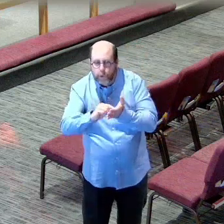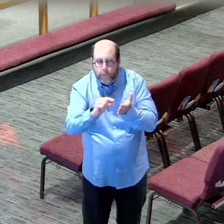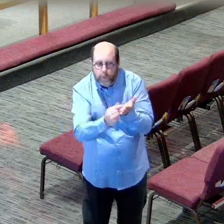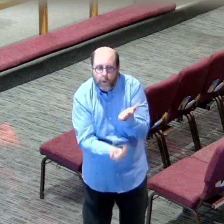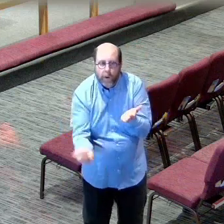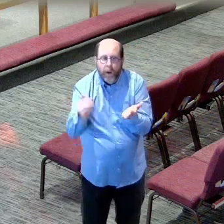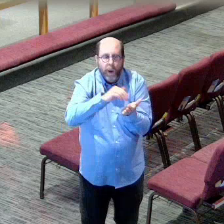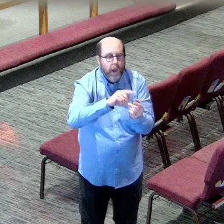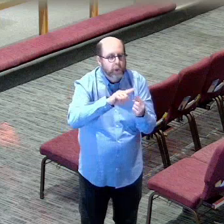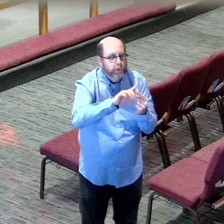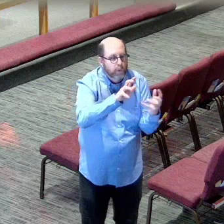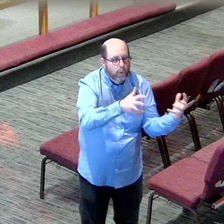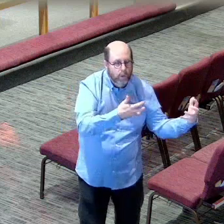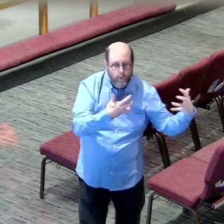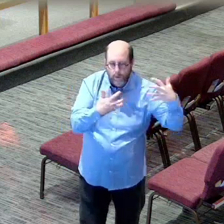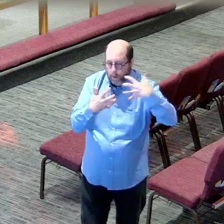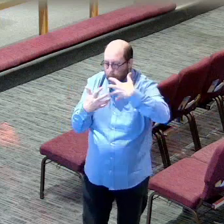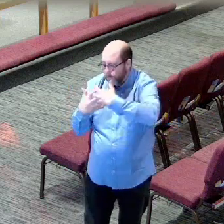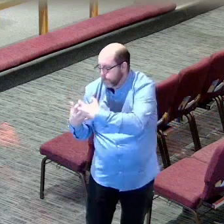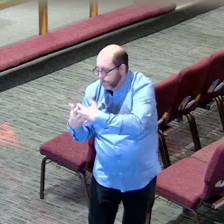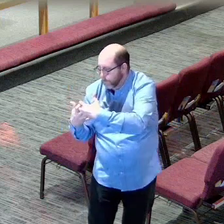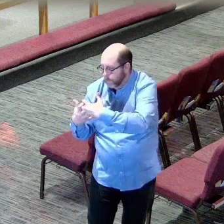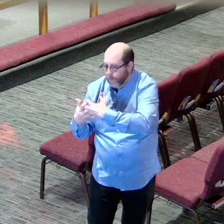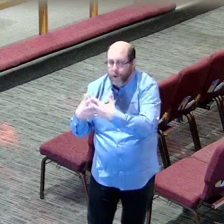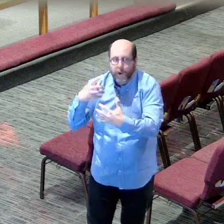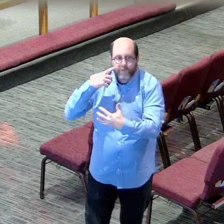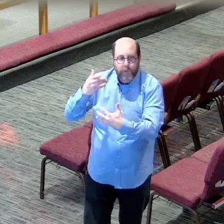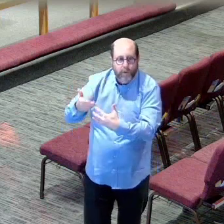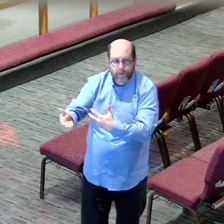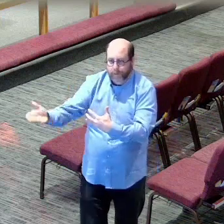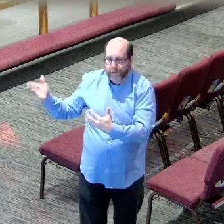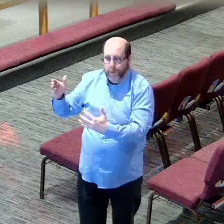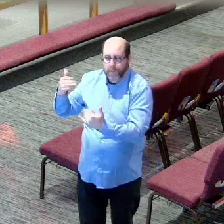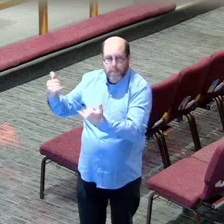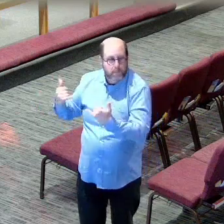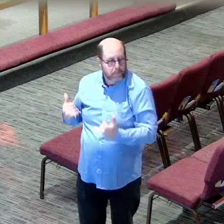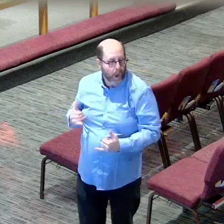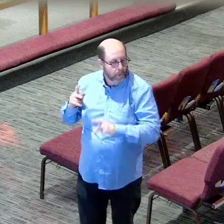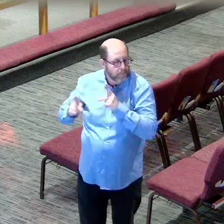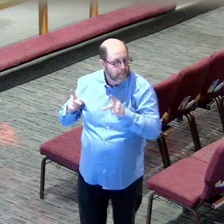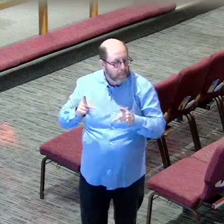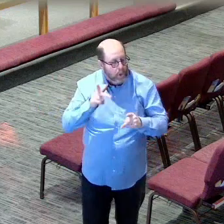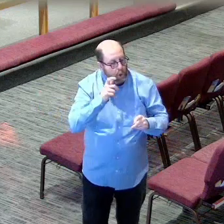it might be a better fit with modern views.